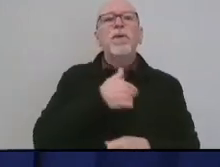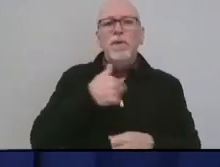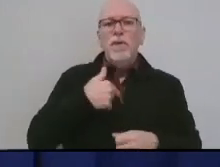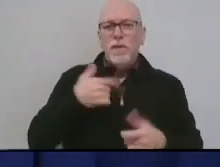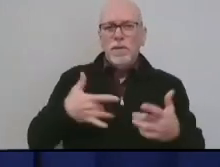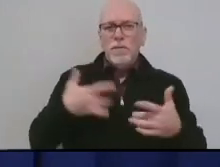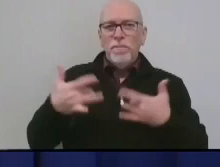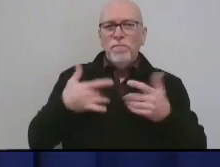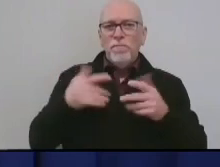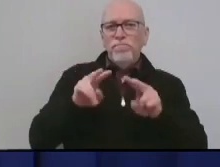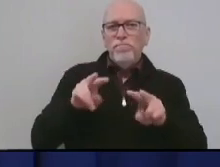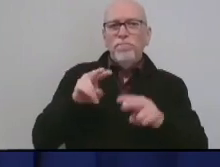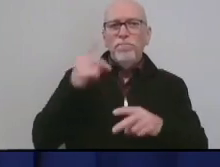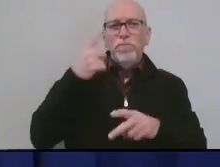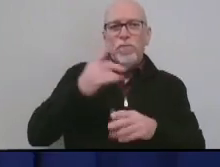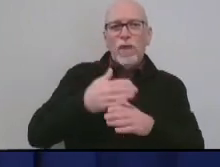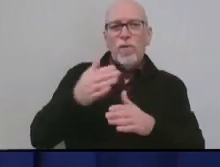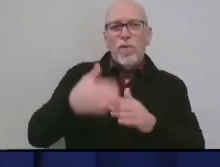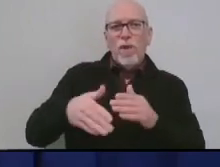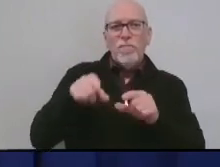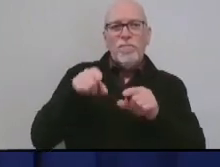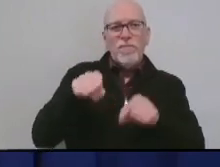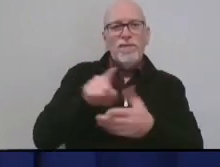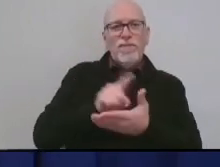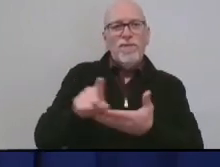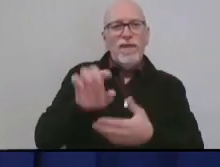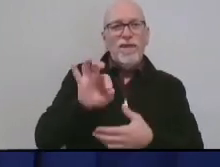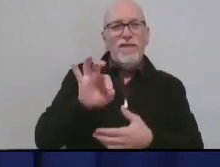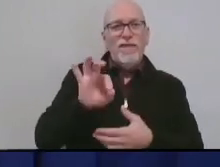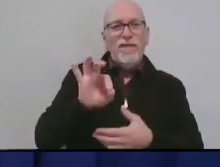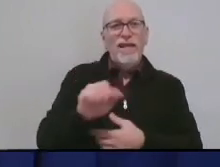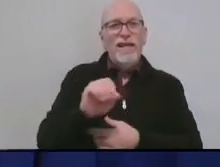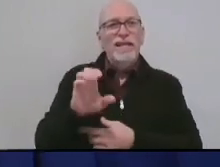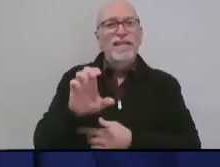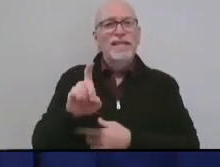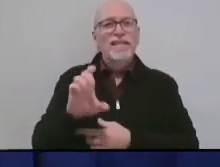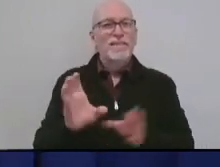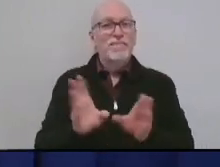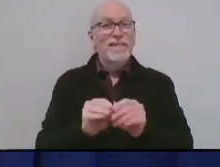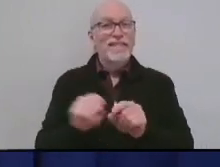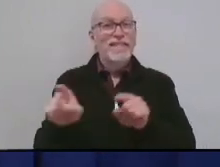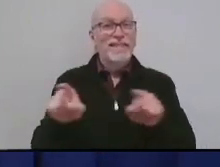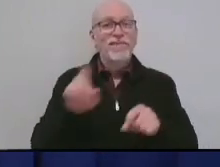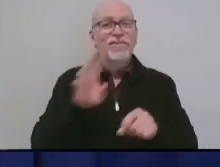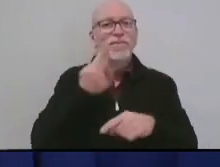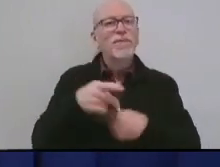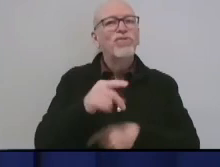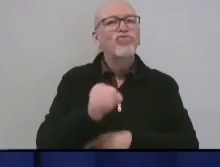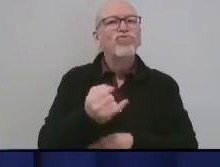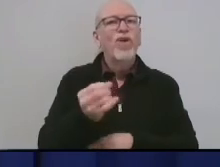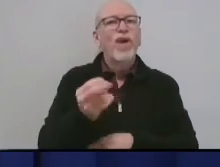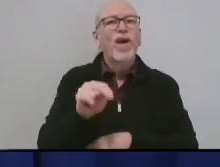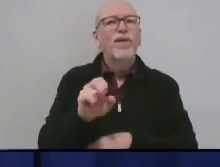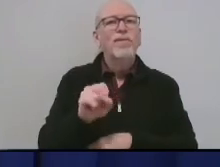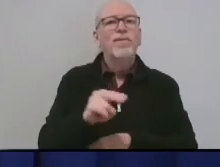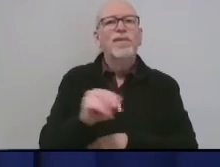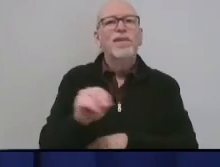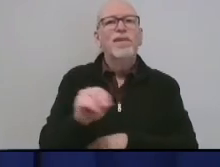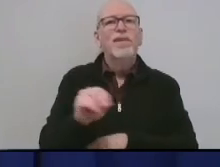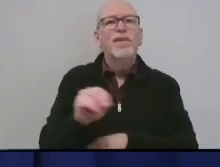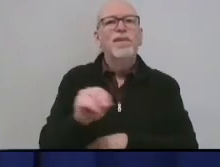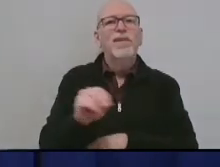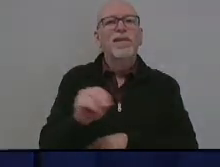outcome of this week's FDA and CDC meetings on the Johnson & Johnson vaccine. If the vaccine receives its